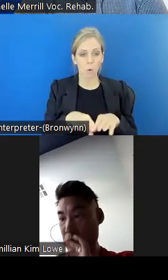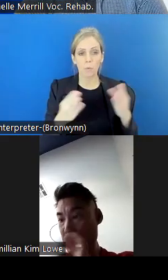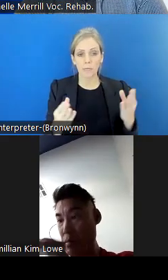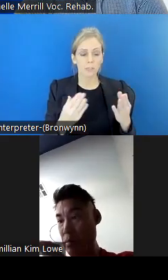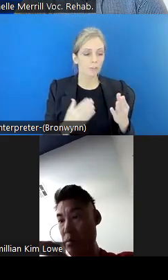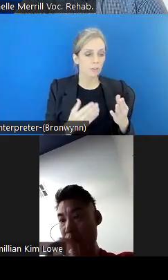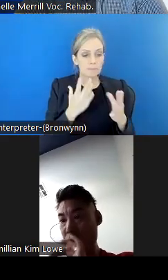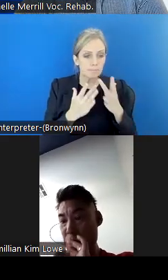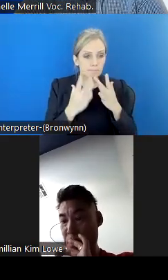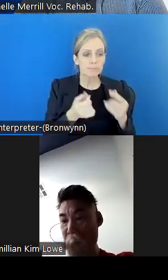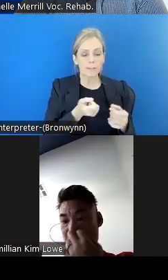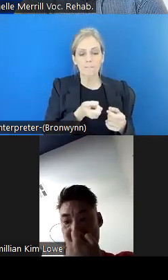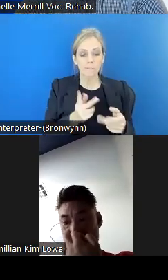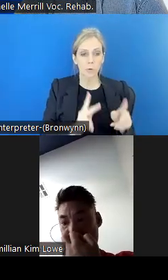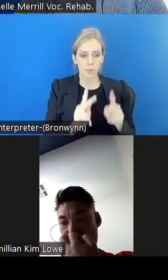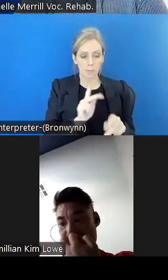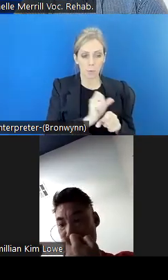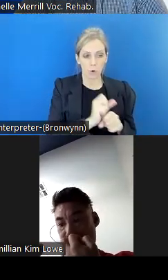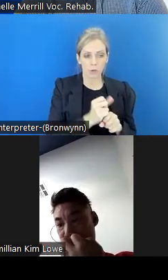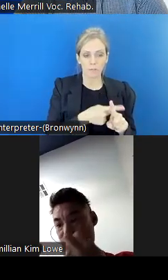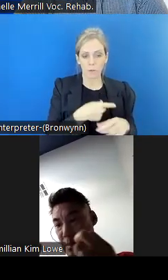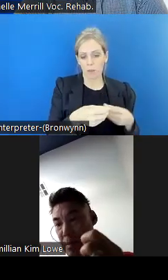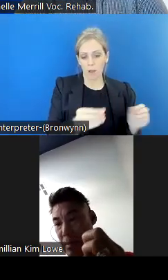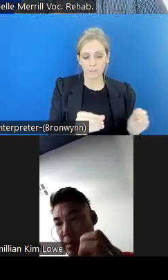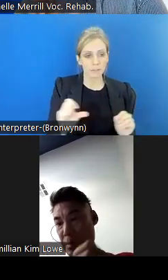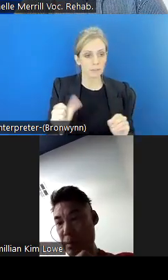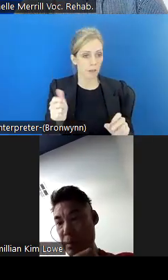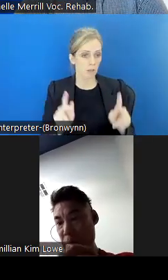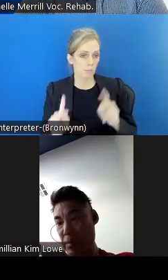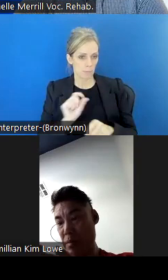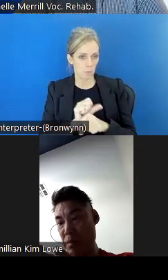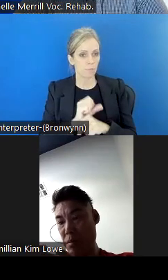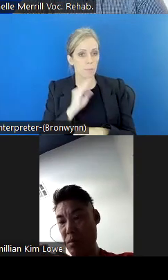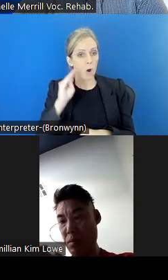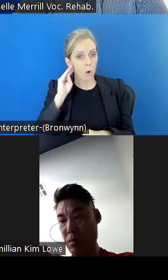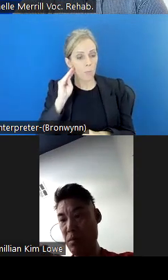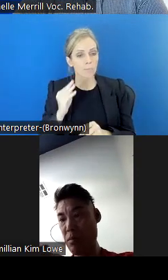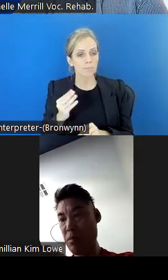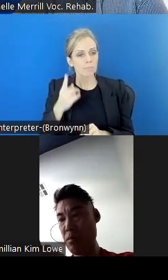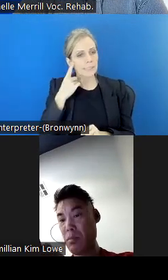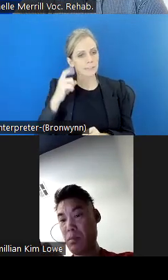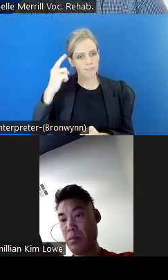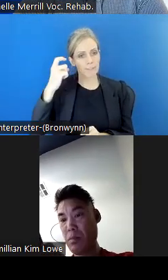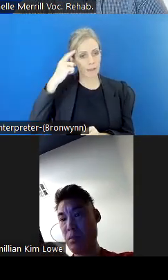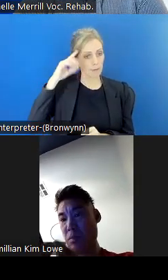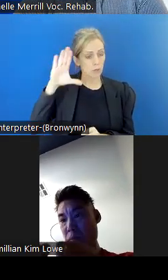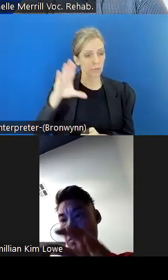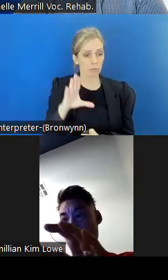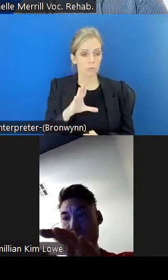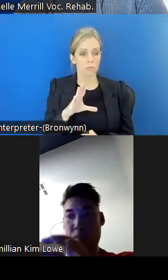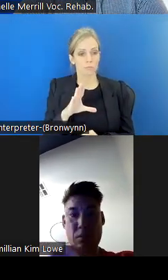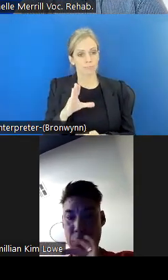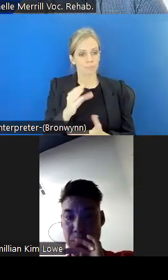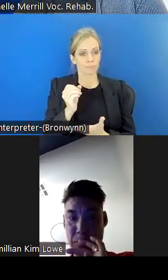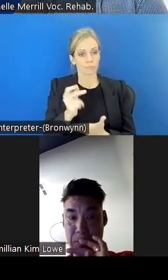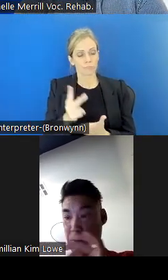was working from home per the governor's orders. And we continued to do our jobs. We did everything over Zoom and using